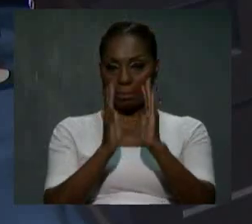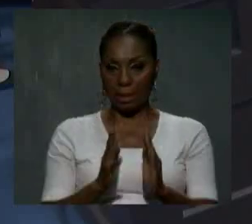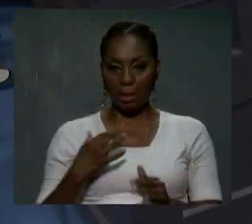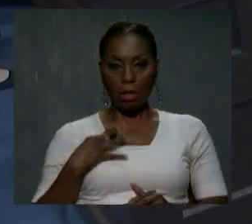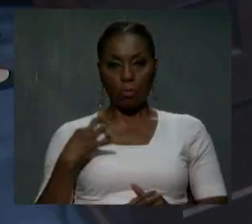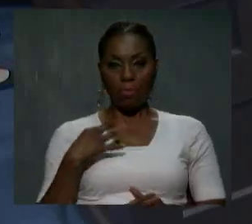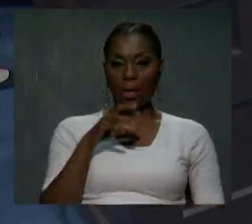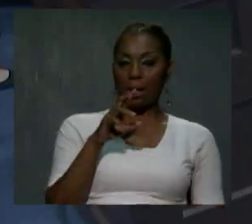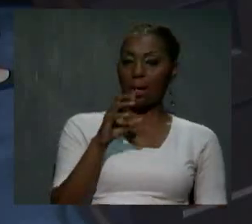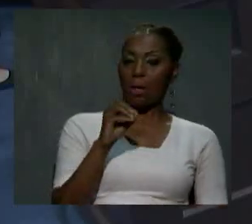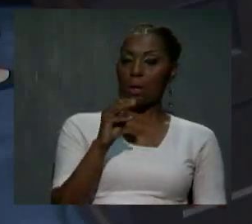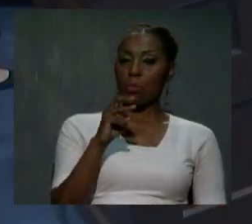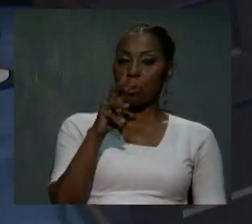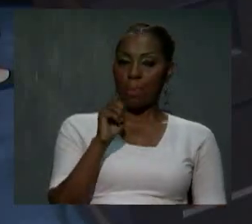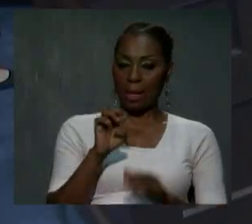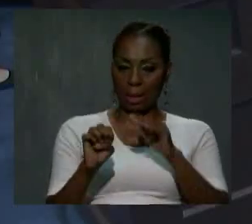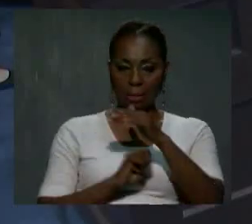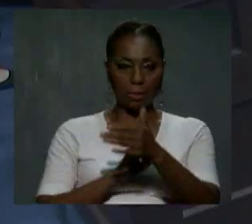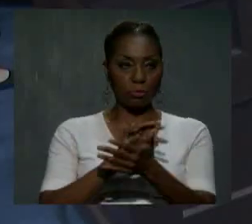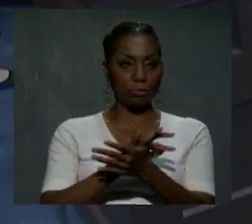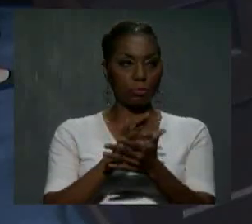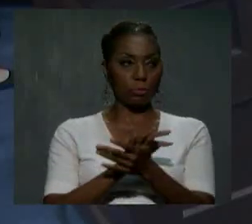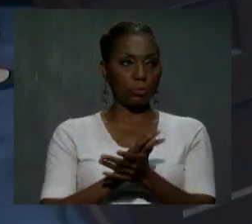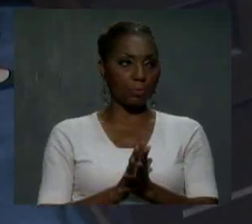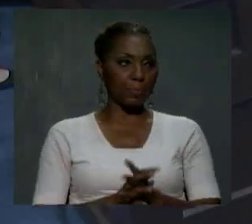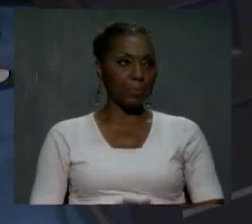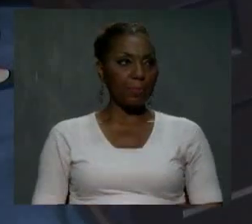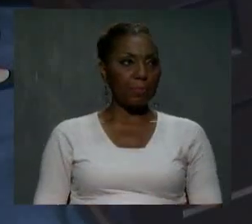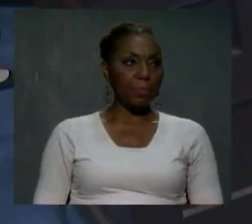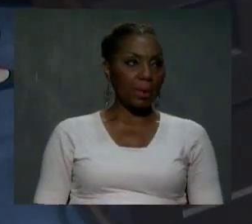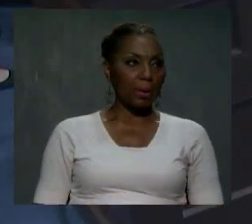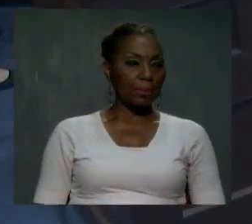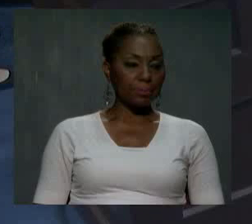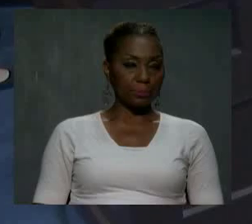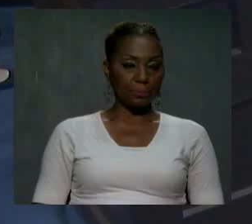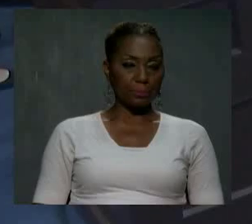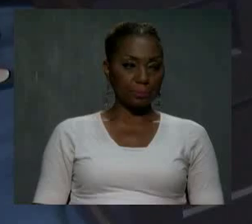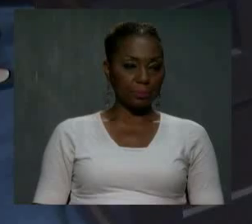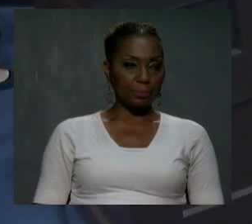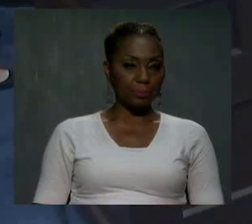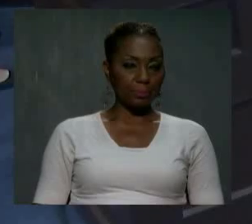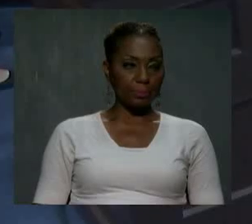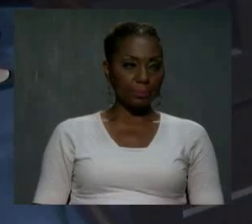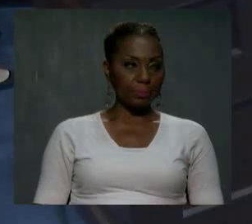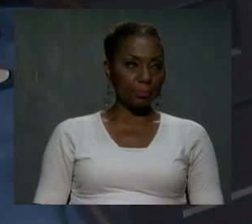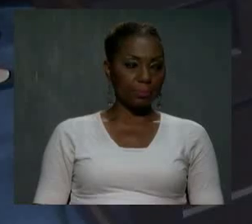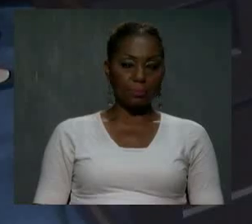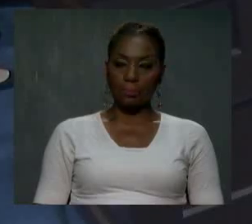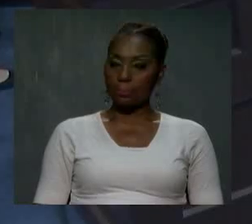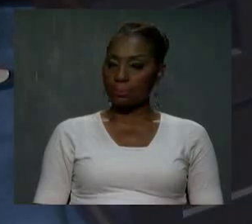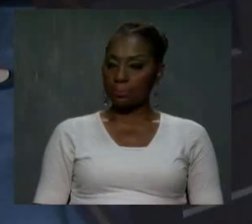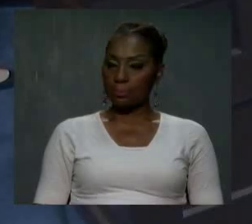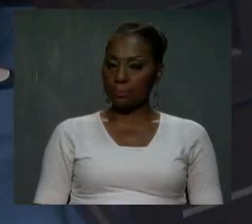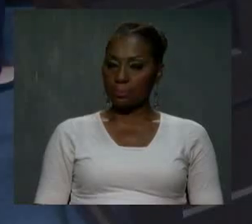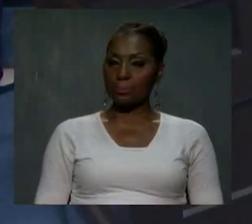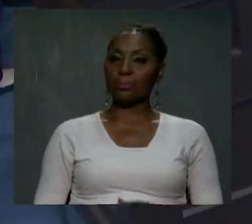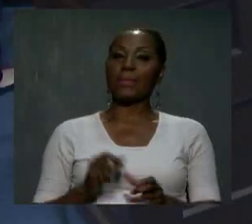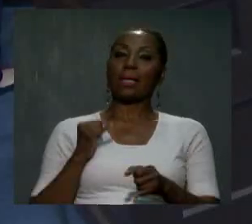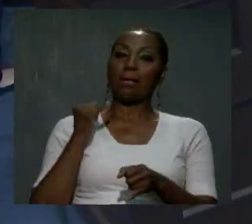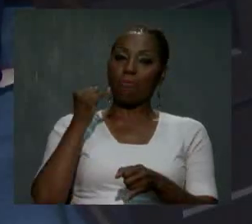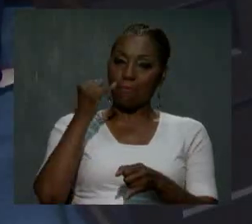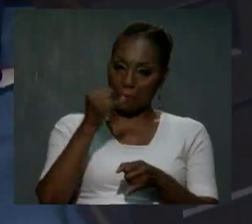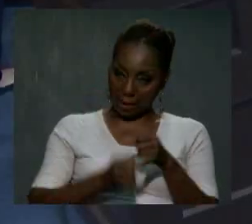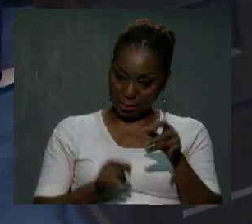representing Romine Elementary School. Our final awardee